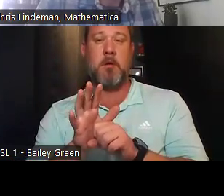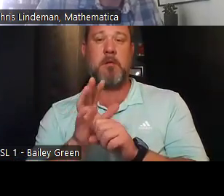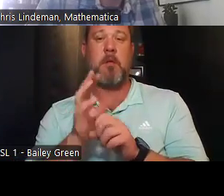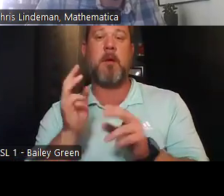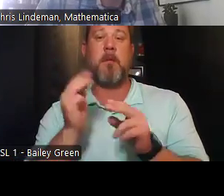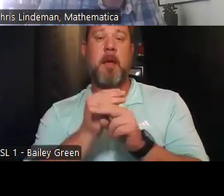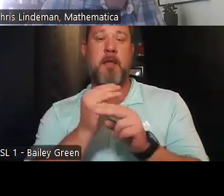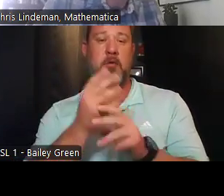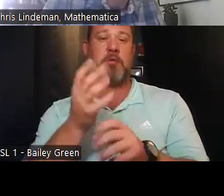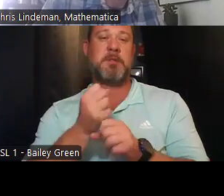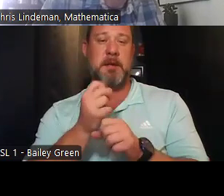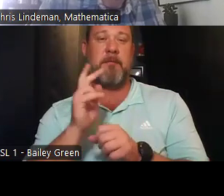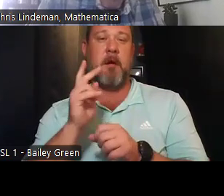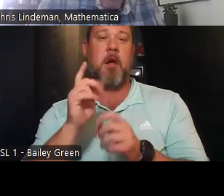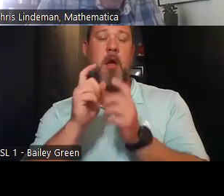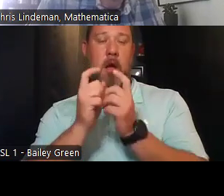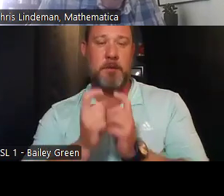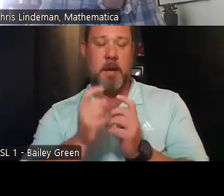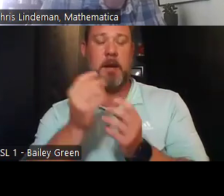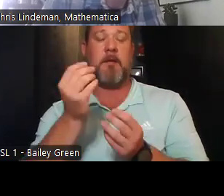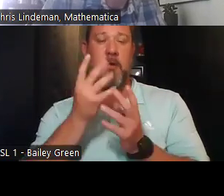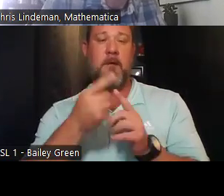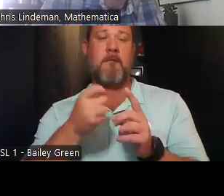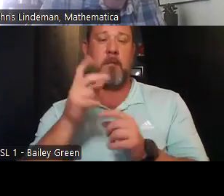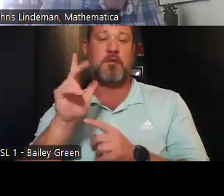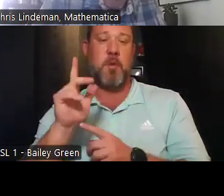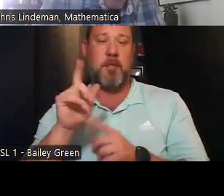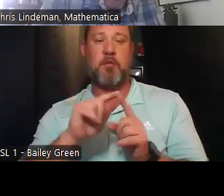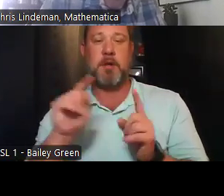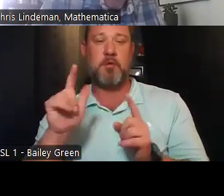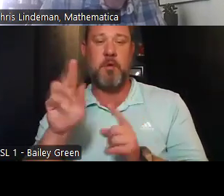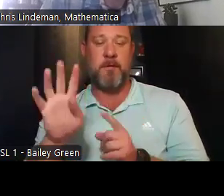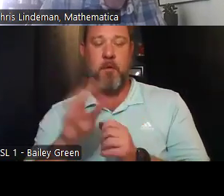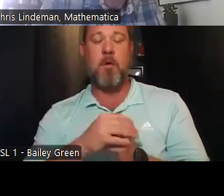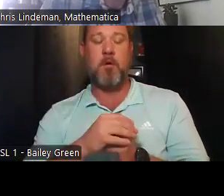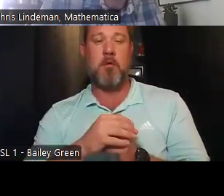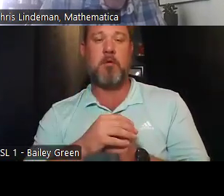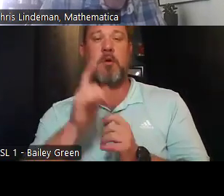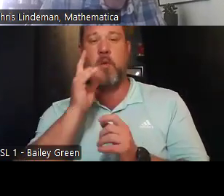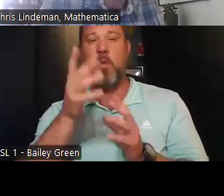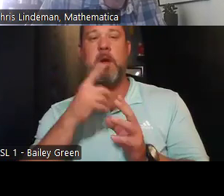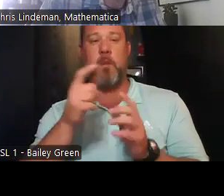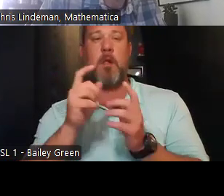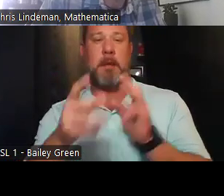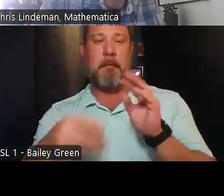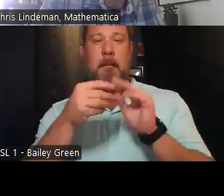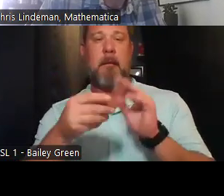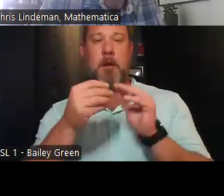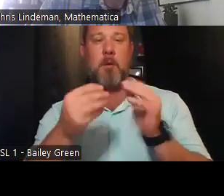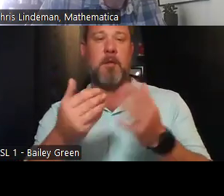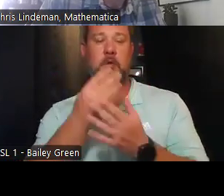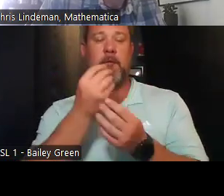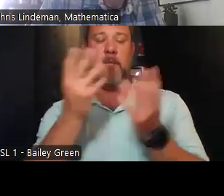received updated data from state fiscal year 2023 to 24. So we will be updating the tool with that newer